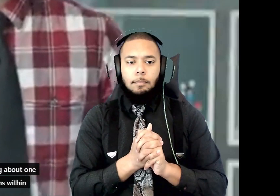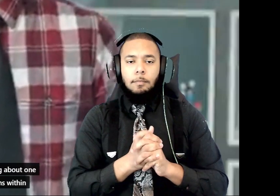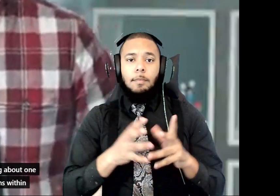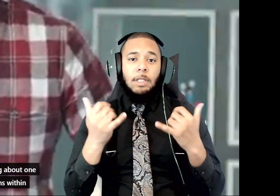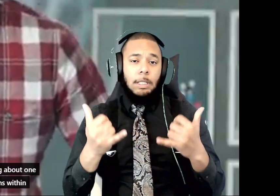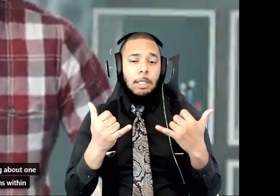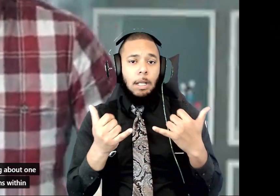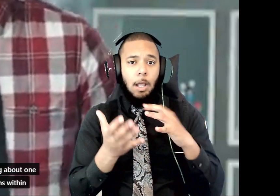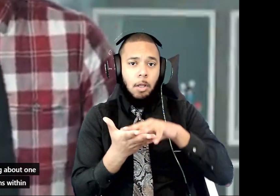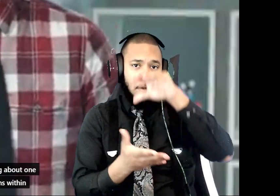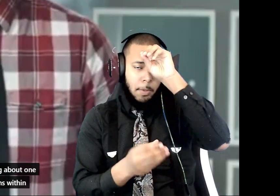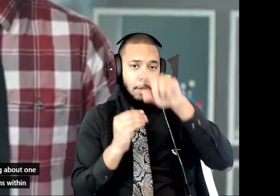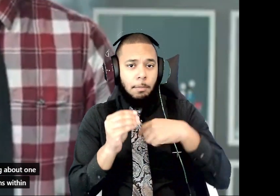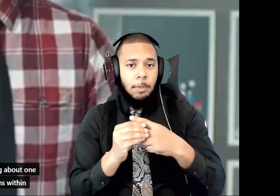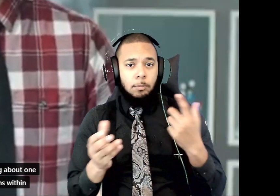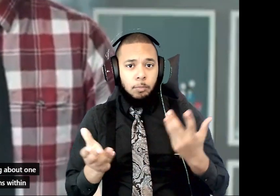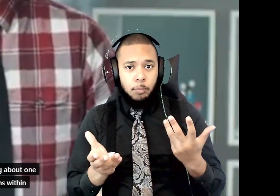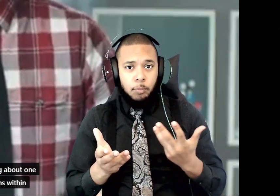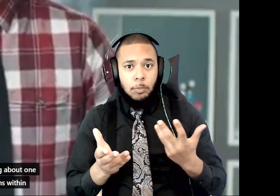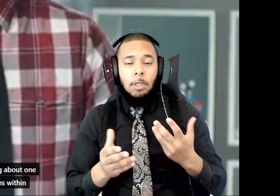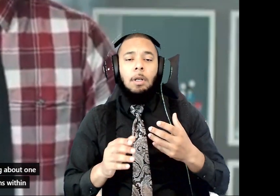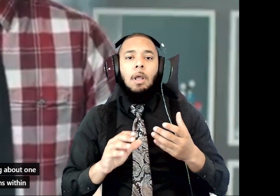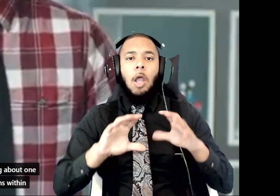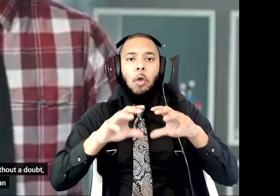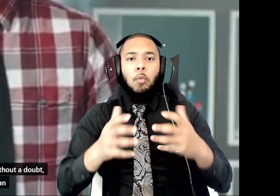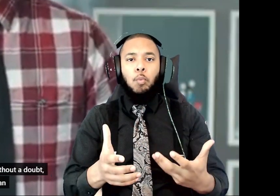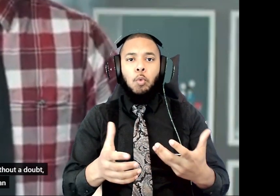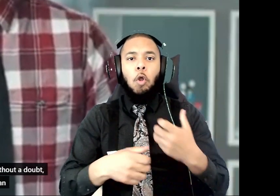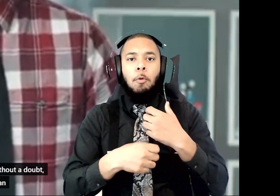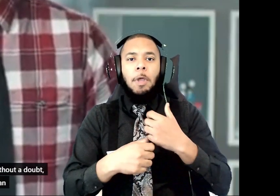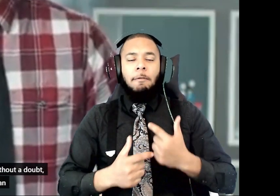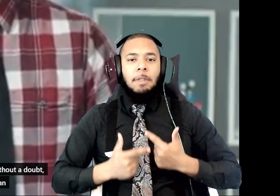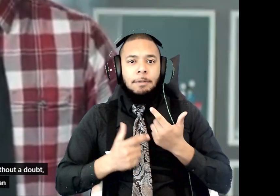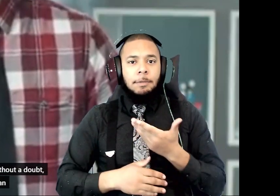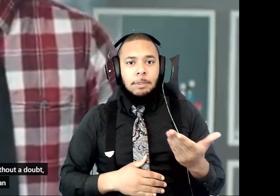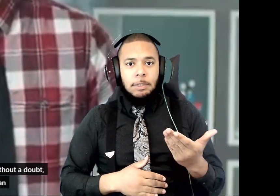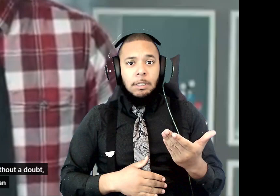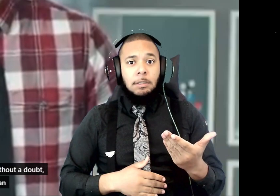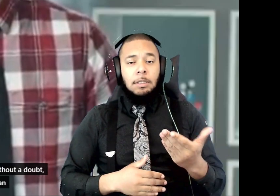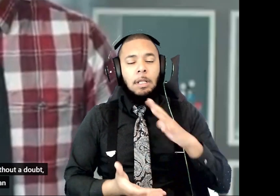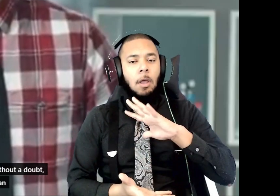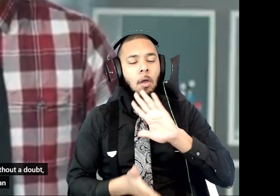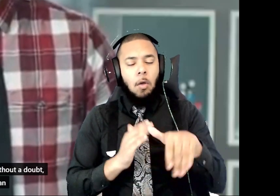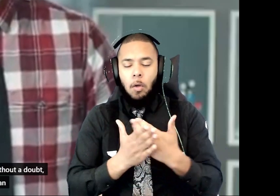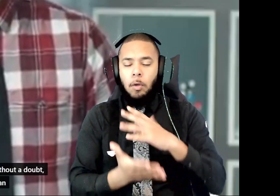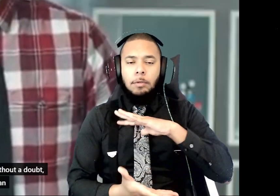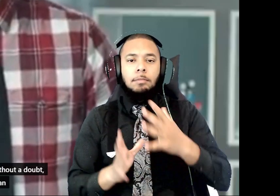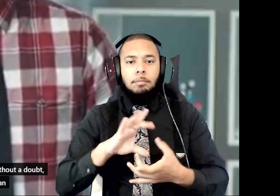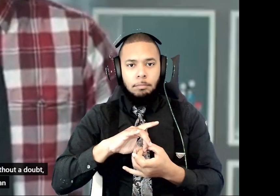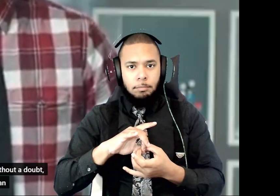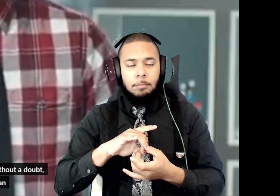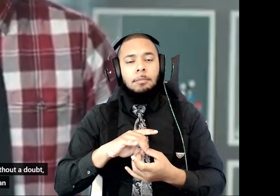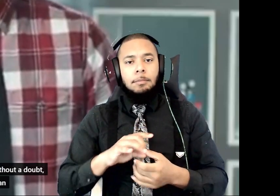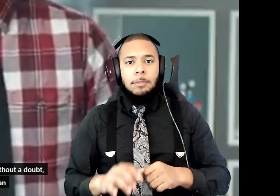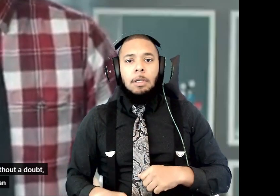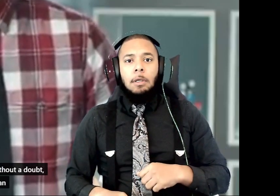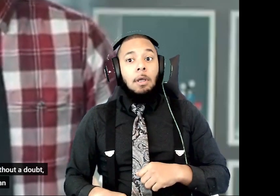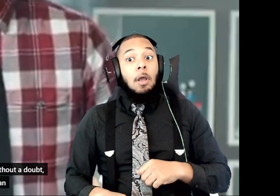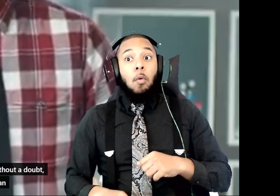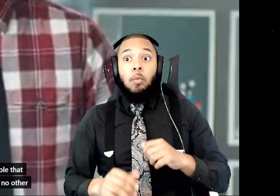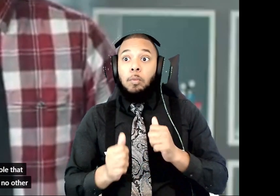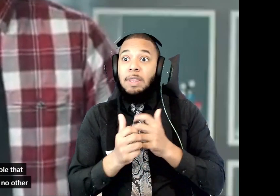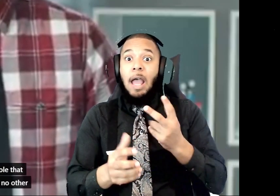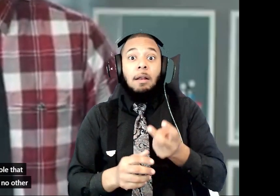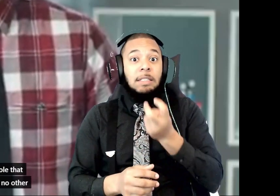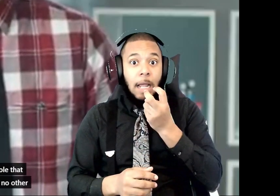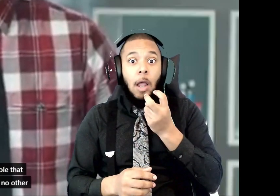Today we're going to be talking about one of the groups of organisms within an ecosystem that probably, without a doubt, makes up most